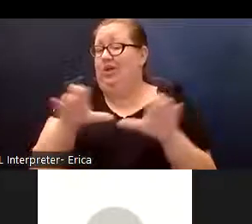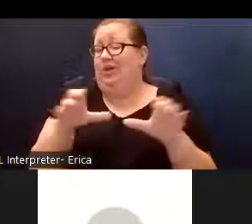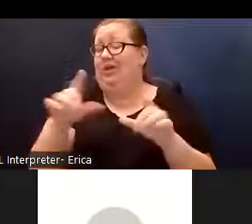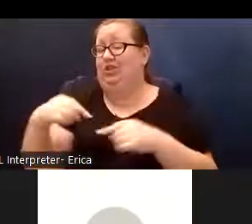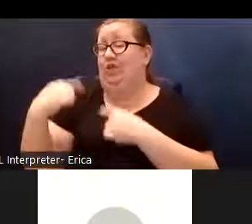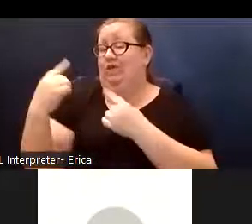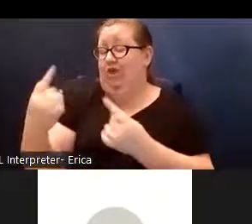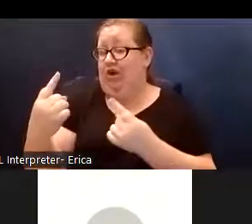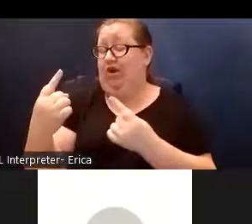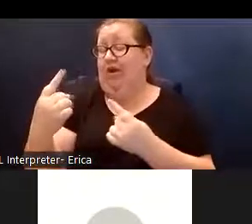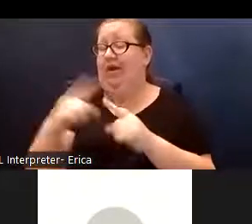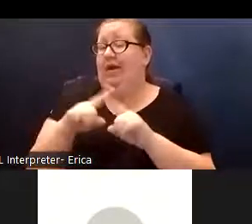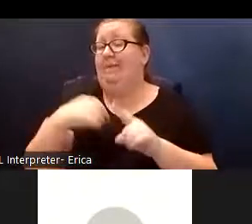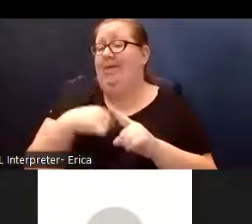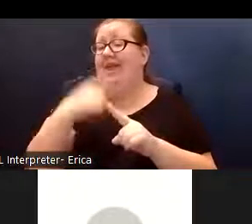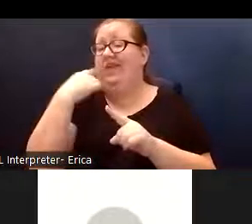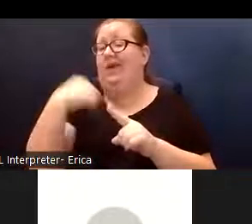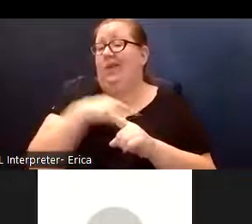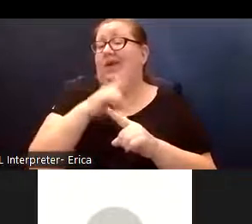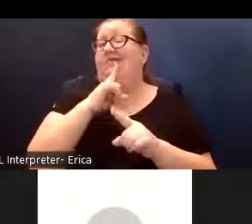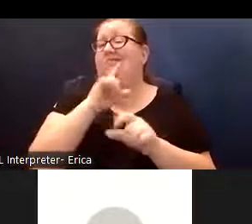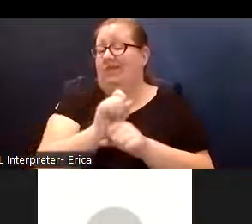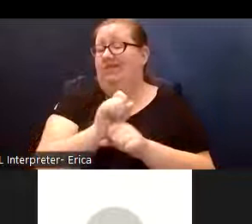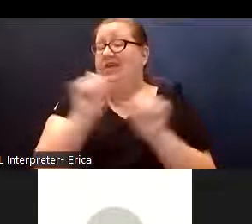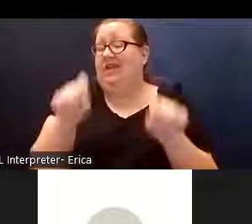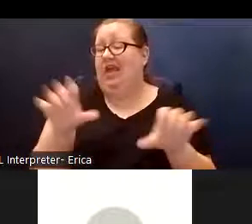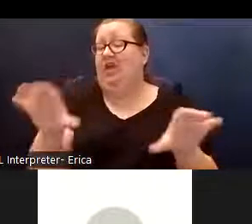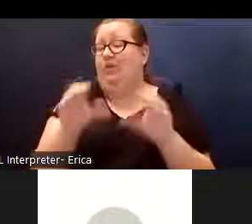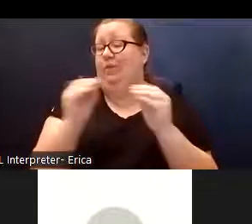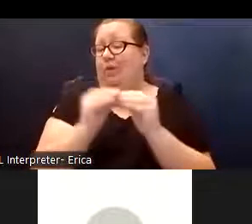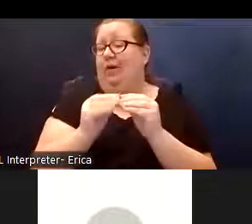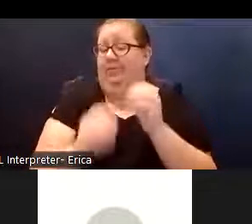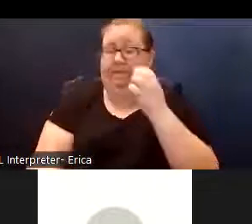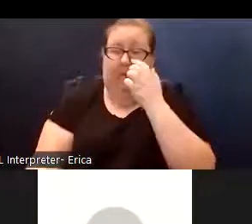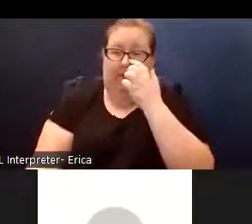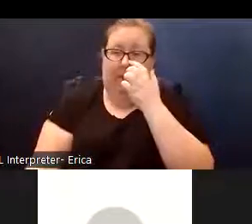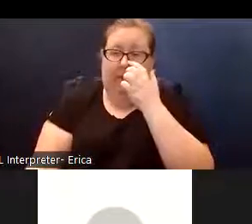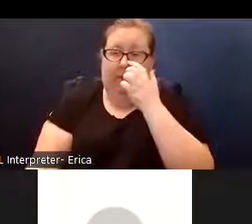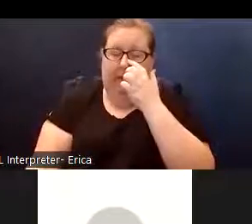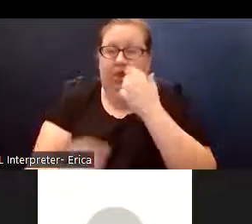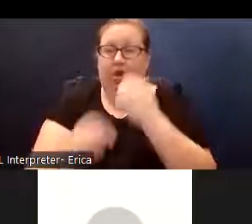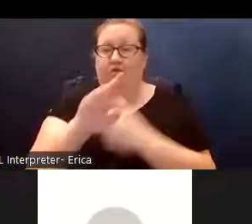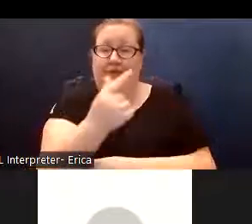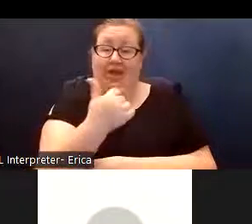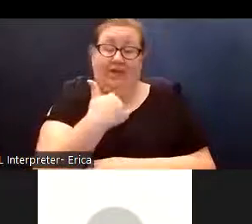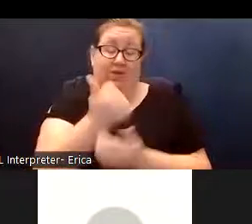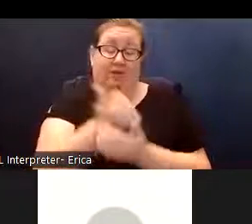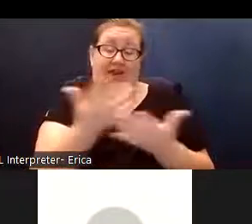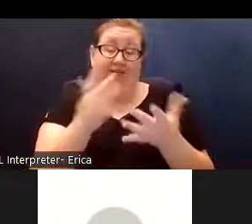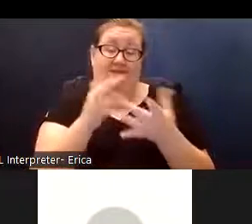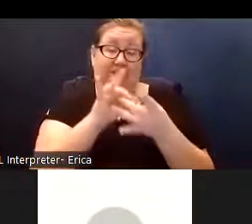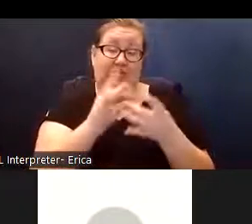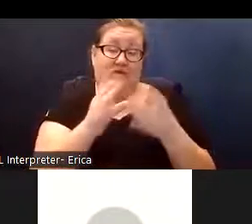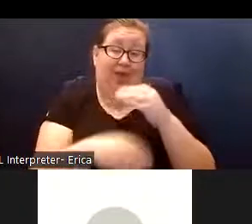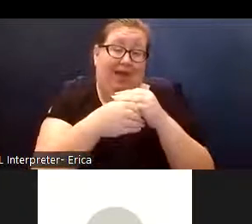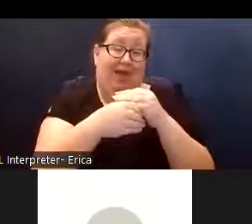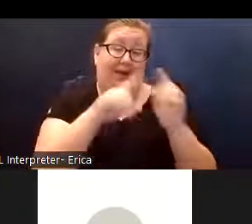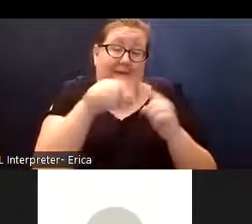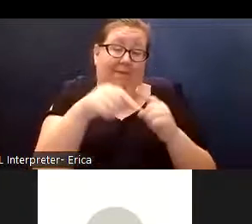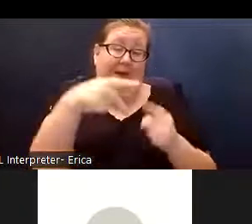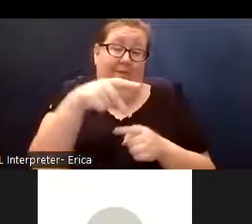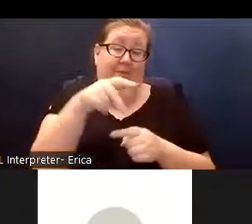far, but I think we definitely can do more. Greg, did you have anything to add about Port Authority?